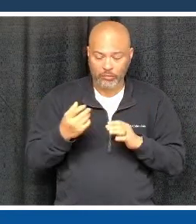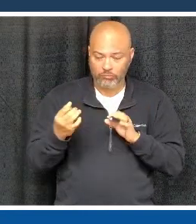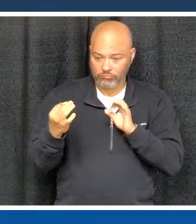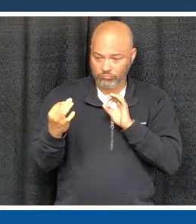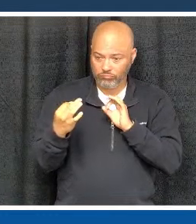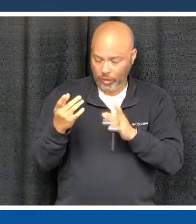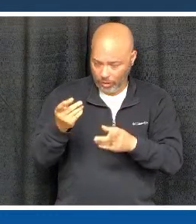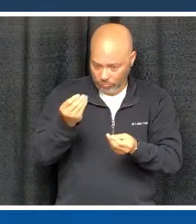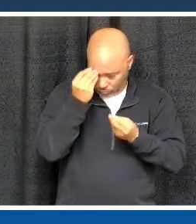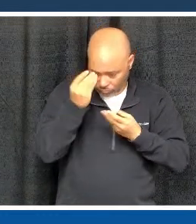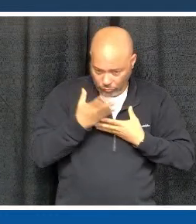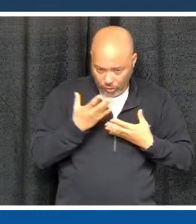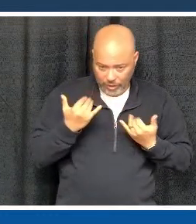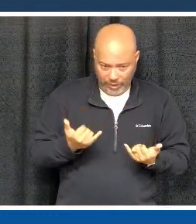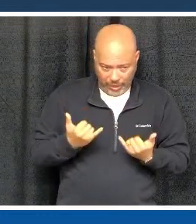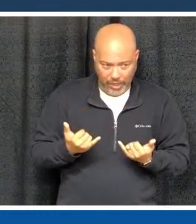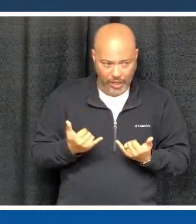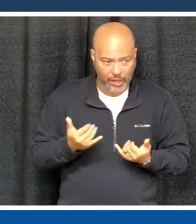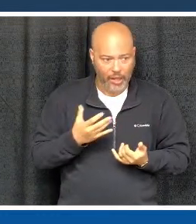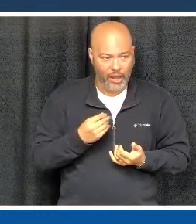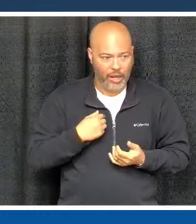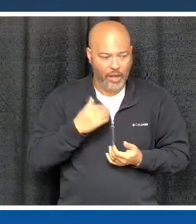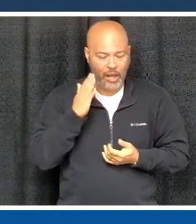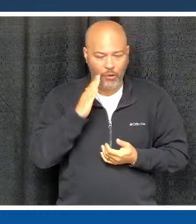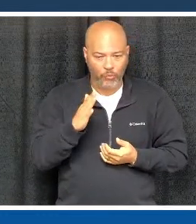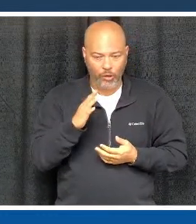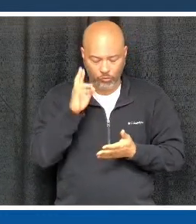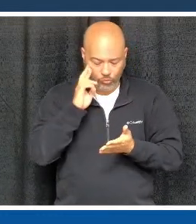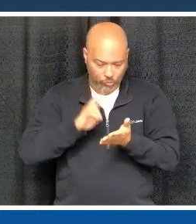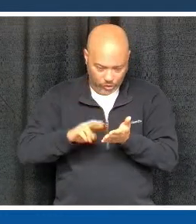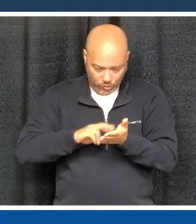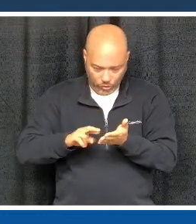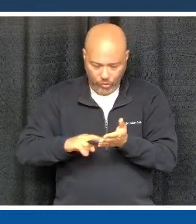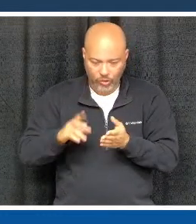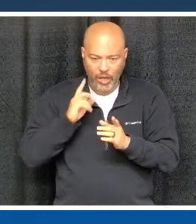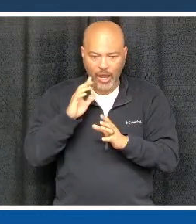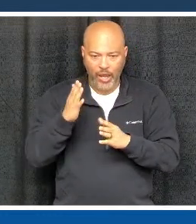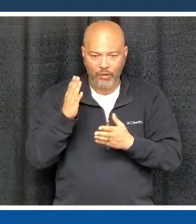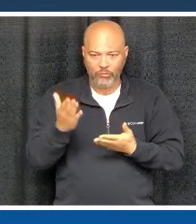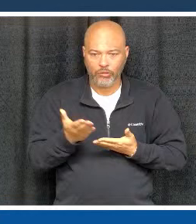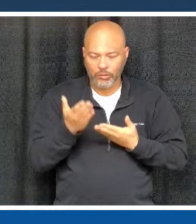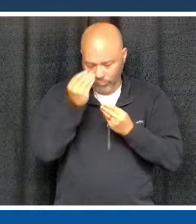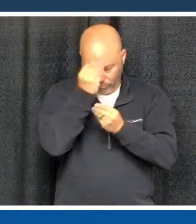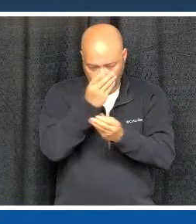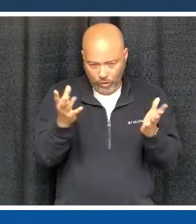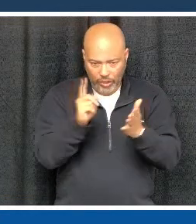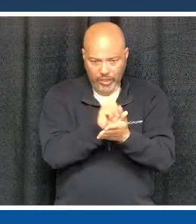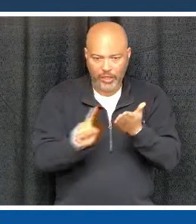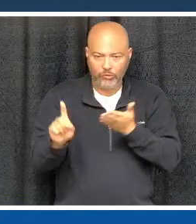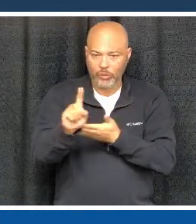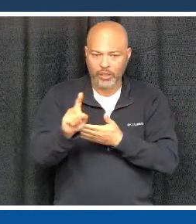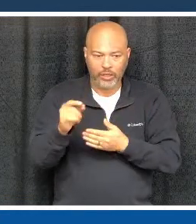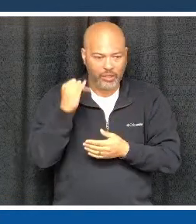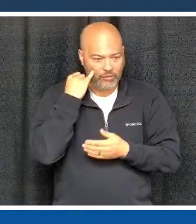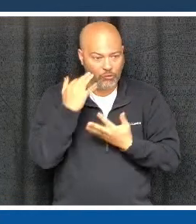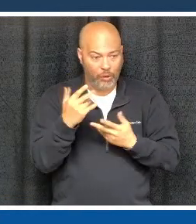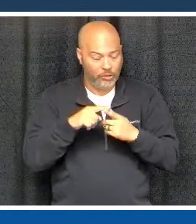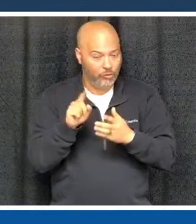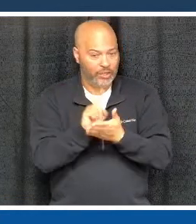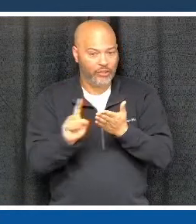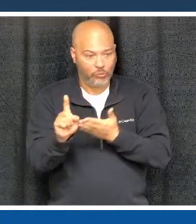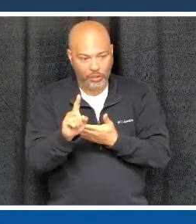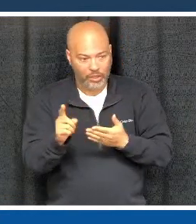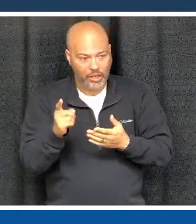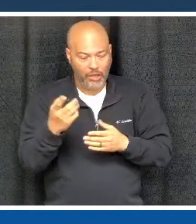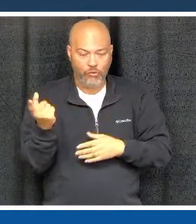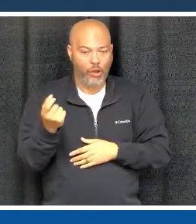today from the floor, and I will research them and bring them up next week. If you wait until next week and